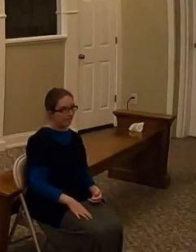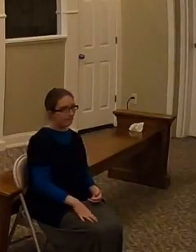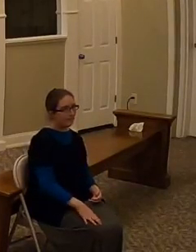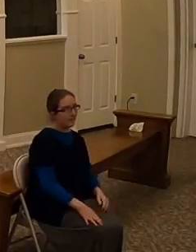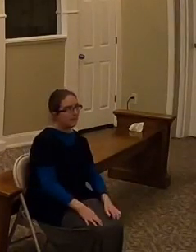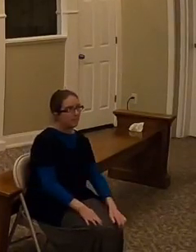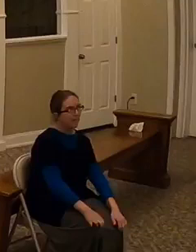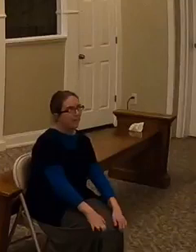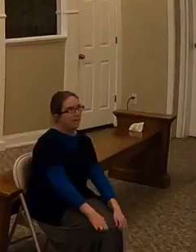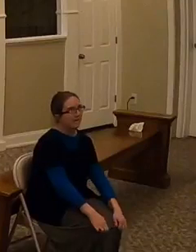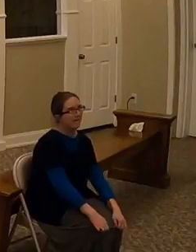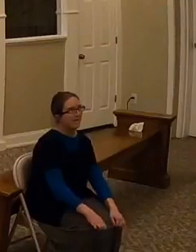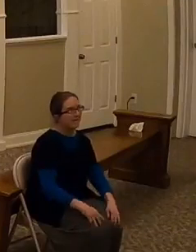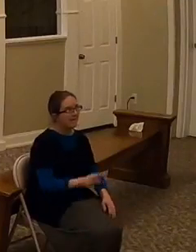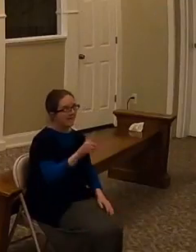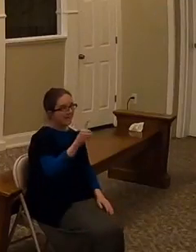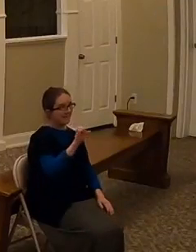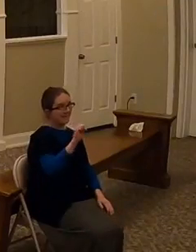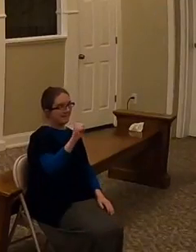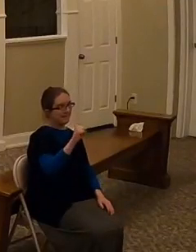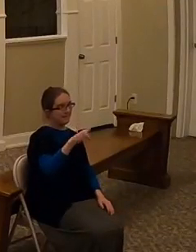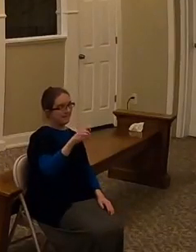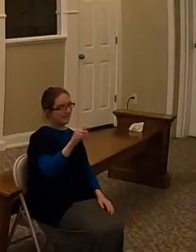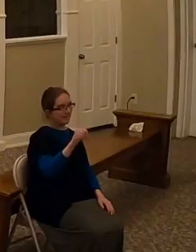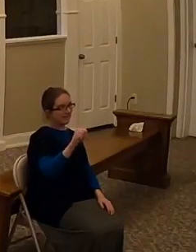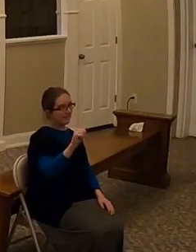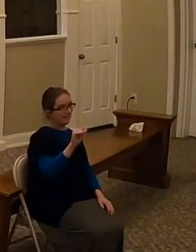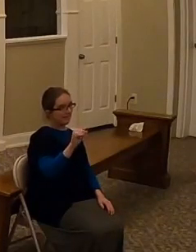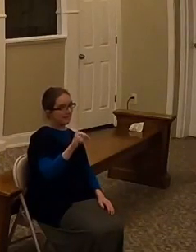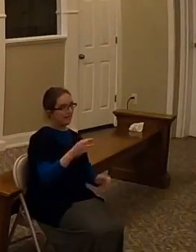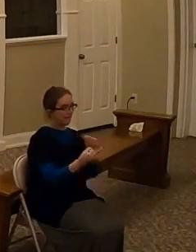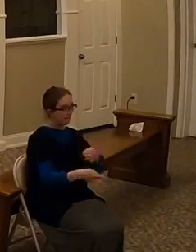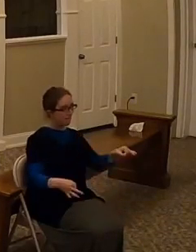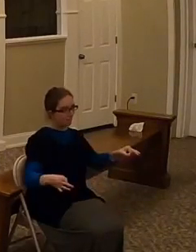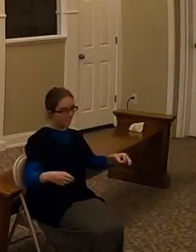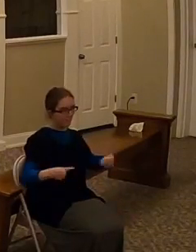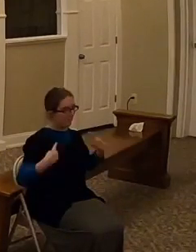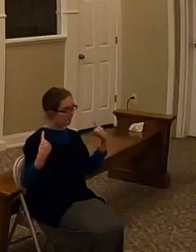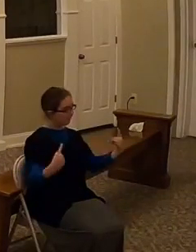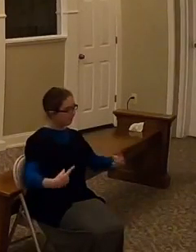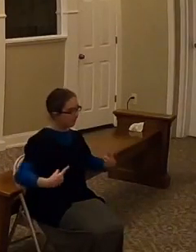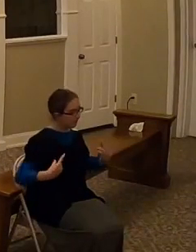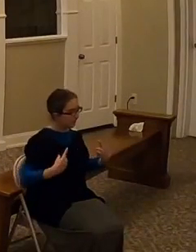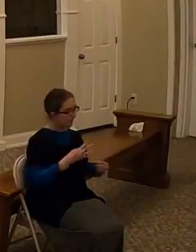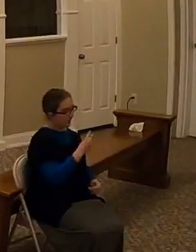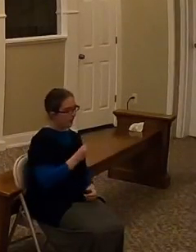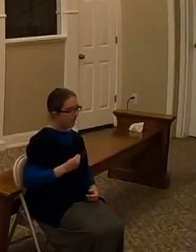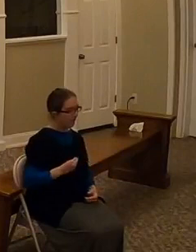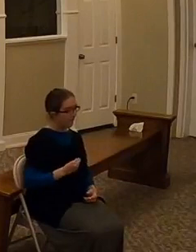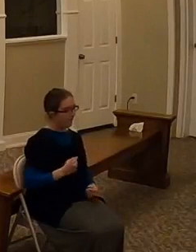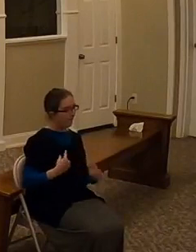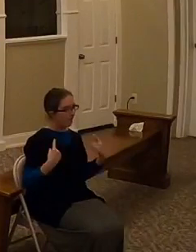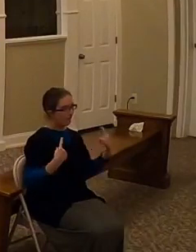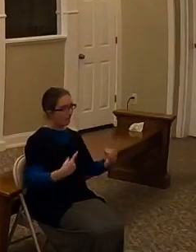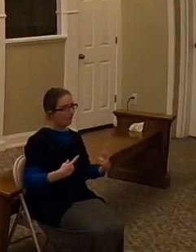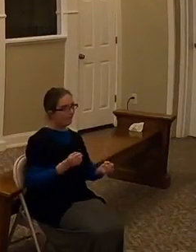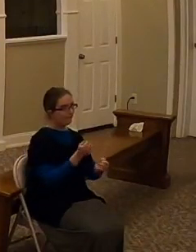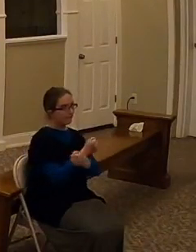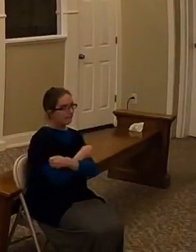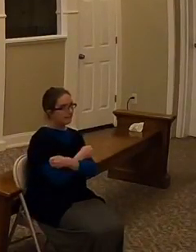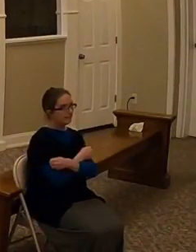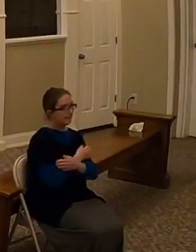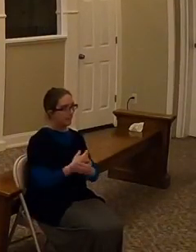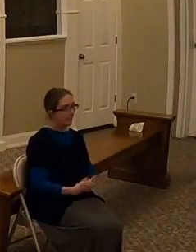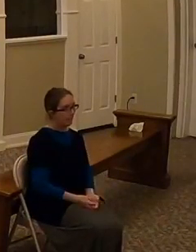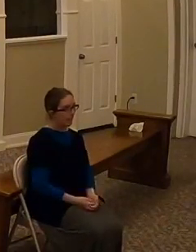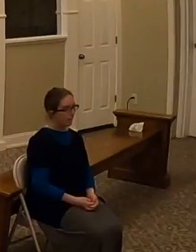temper. Our disposition, free from sin and sinful affections,